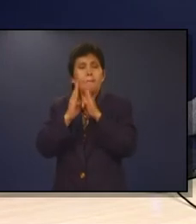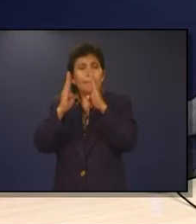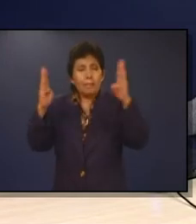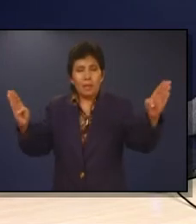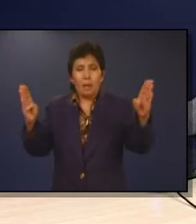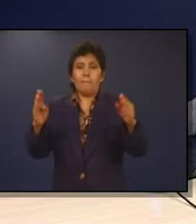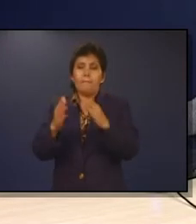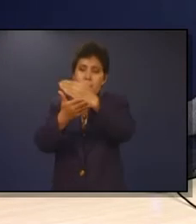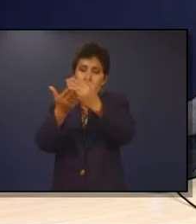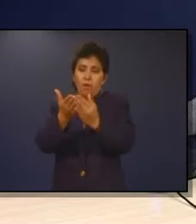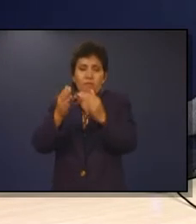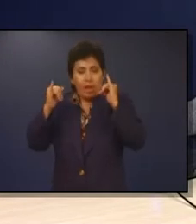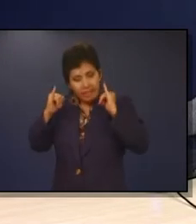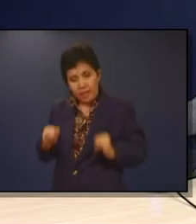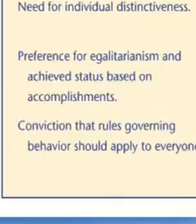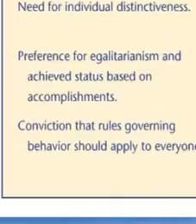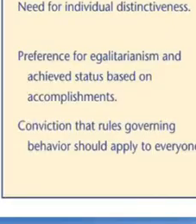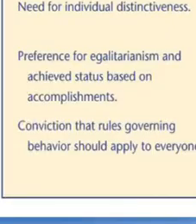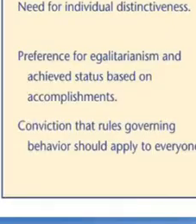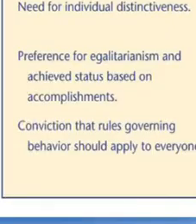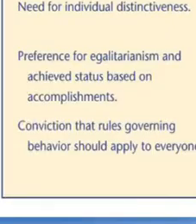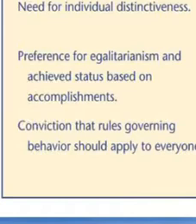big part of our identity.